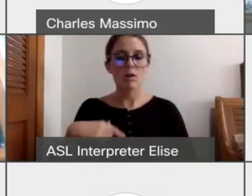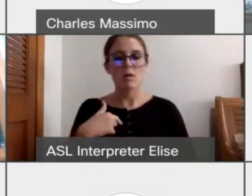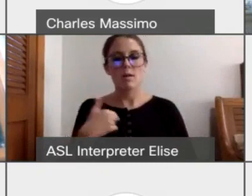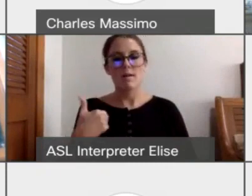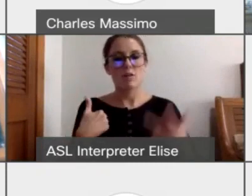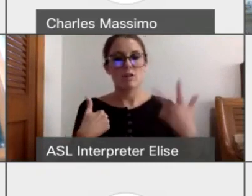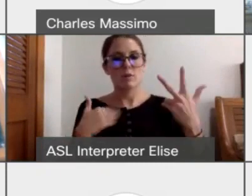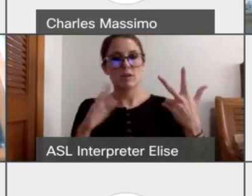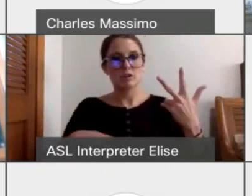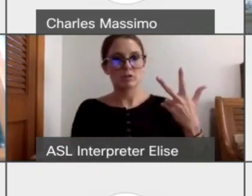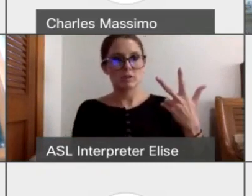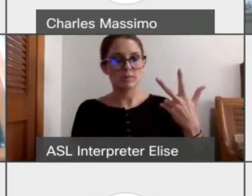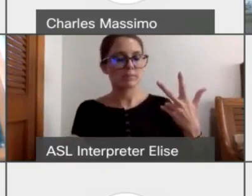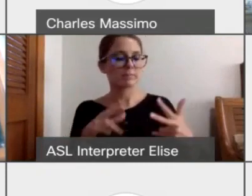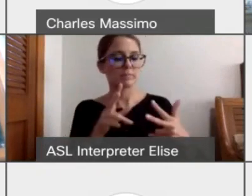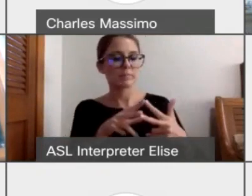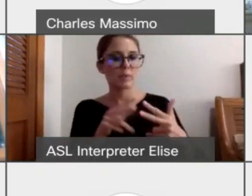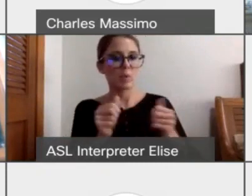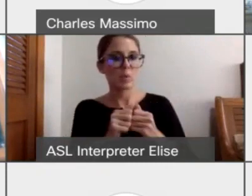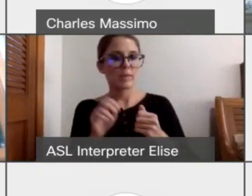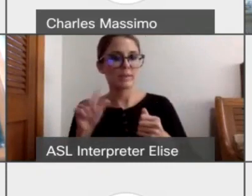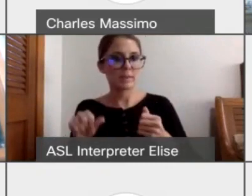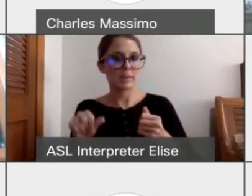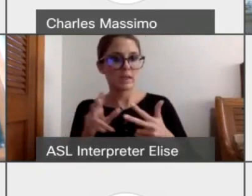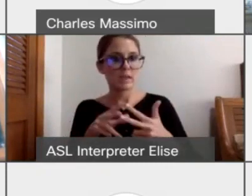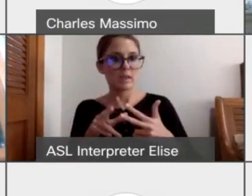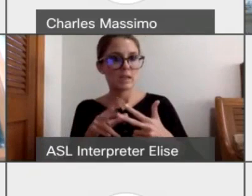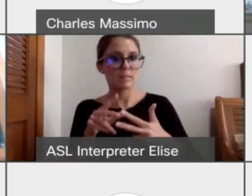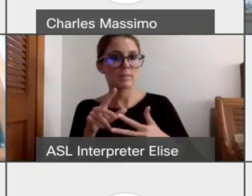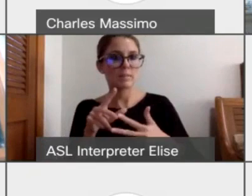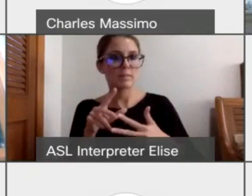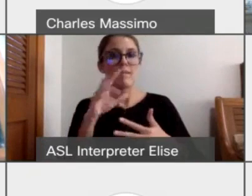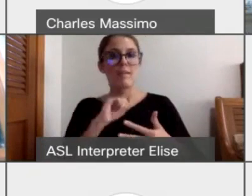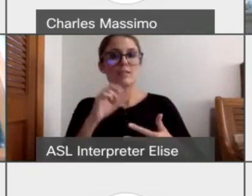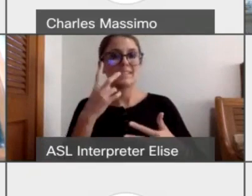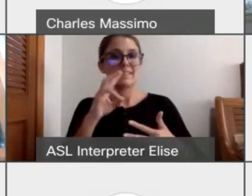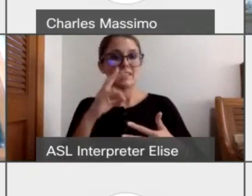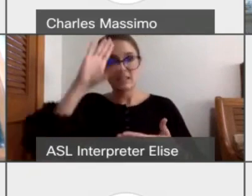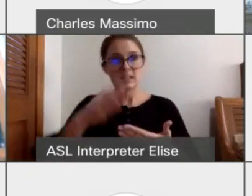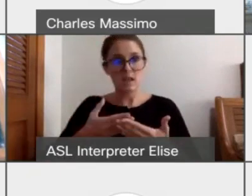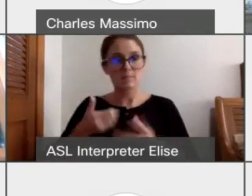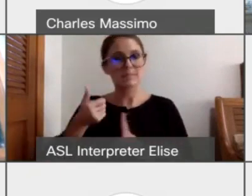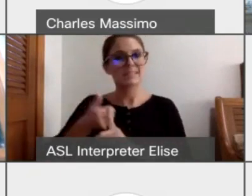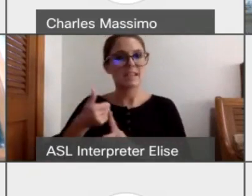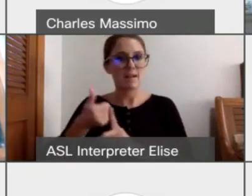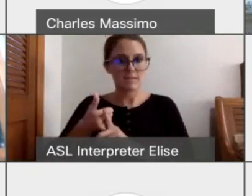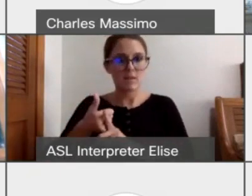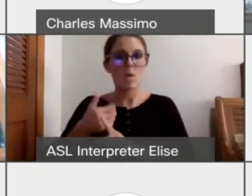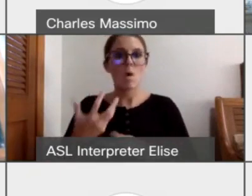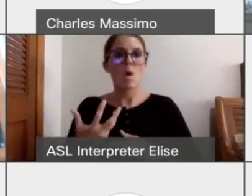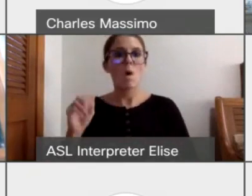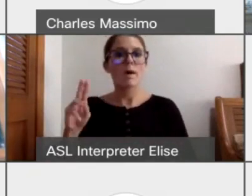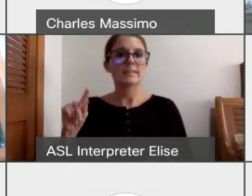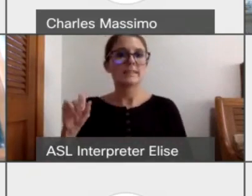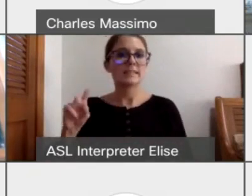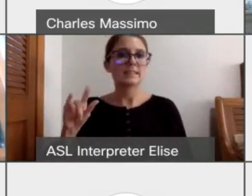and 2 with disabilities, but my 17-year-old son is autistic, limited verbally,